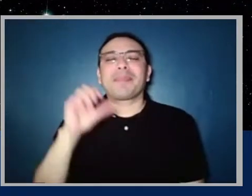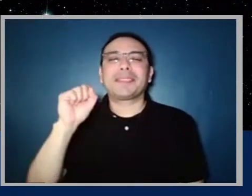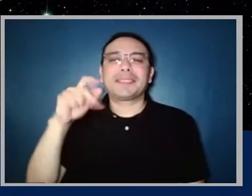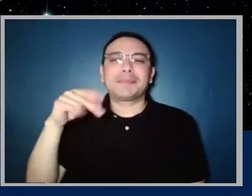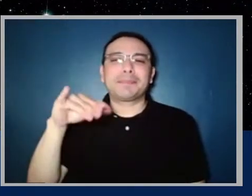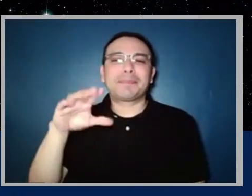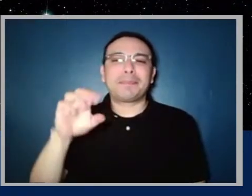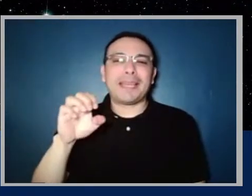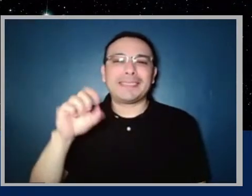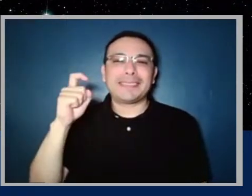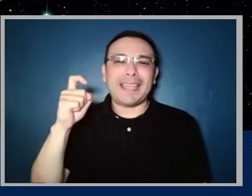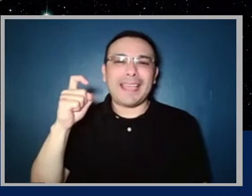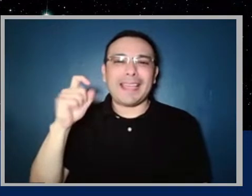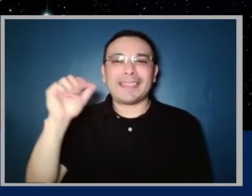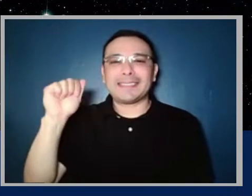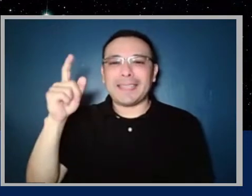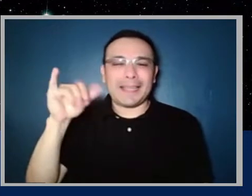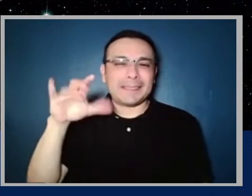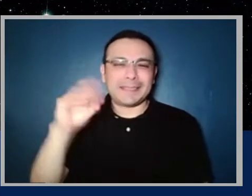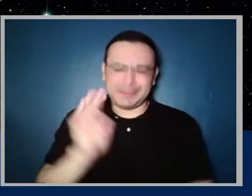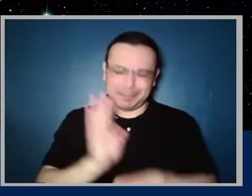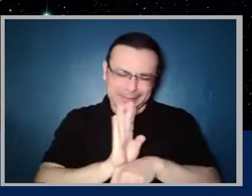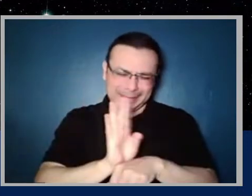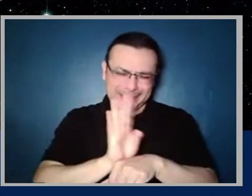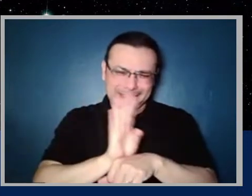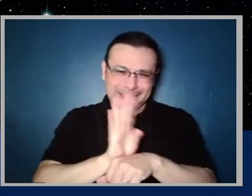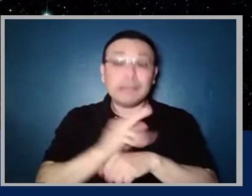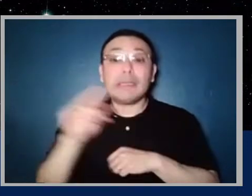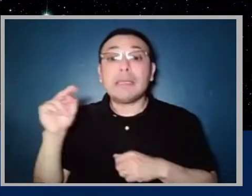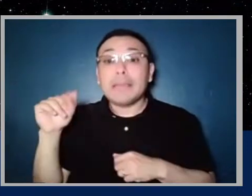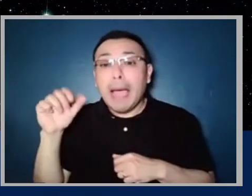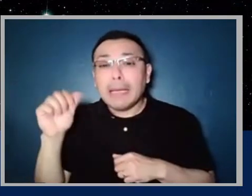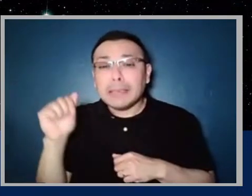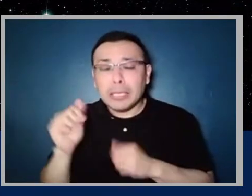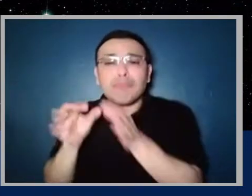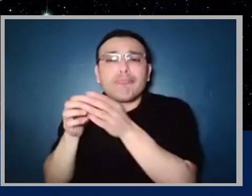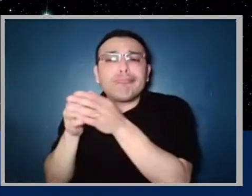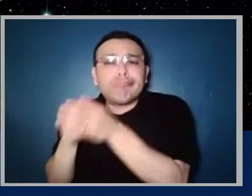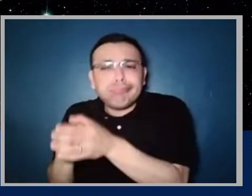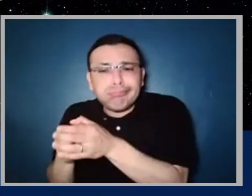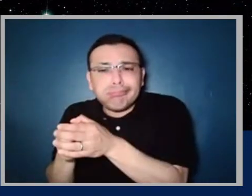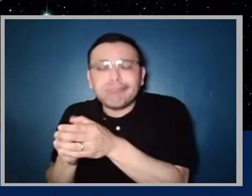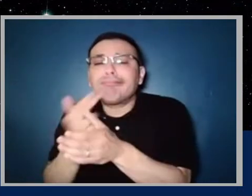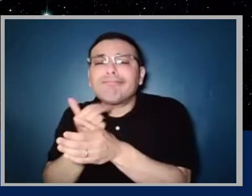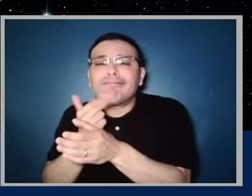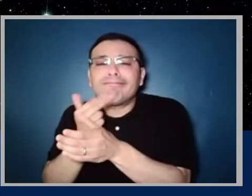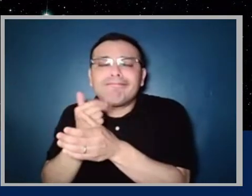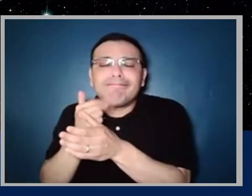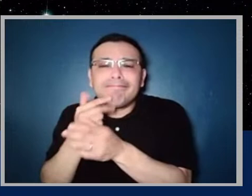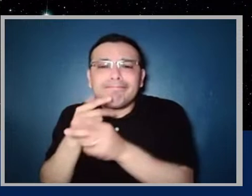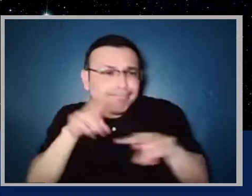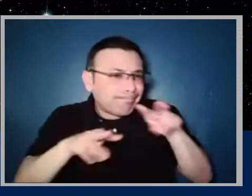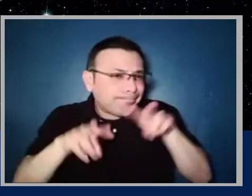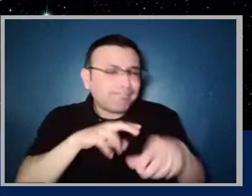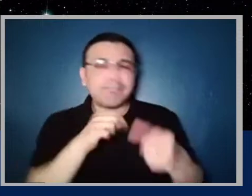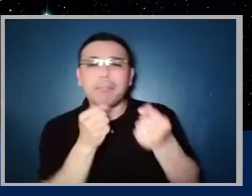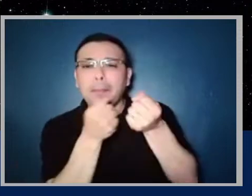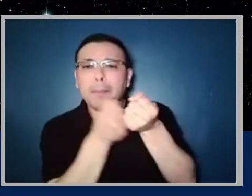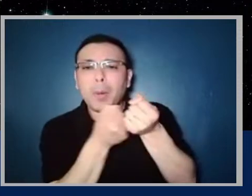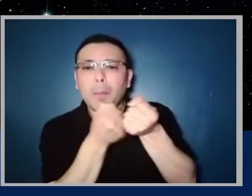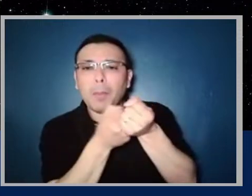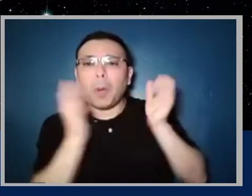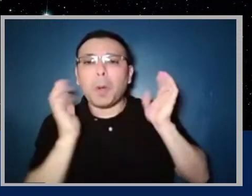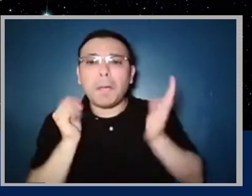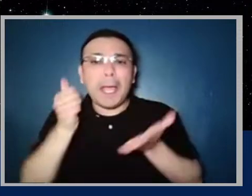busy today with their launch. NASA has a small contingent of people in our control rooms helping out, keeping an eye on things, supporting